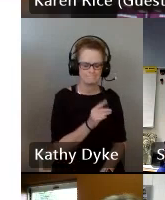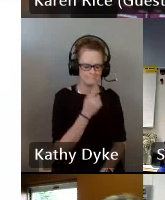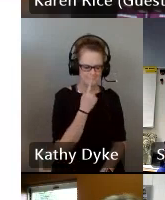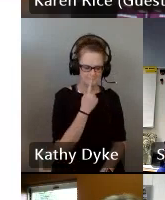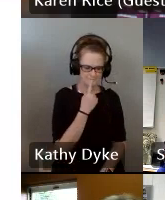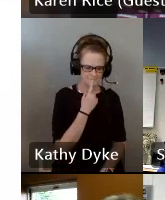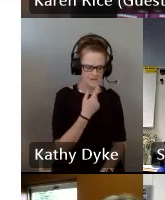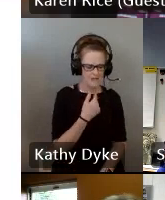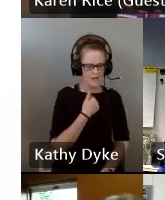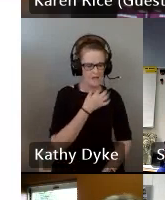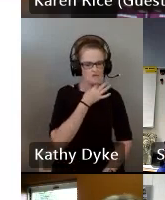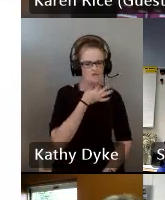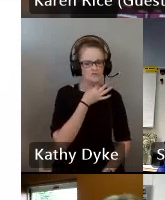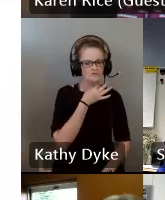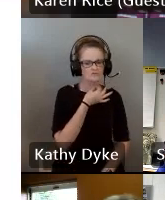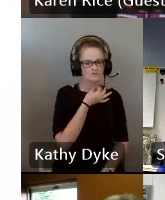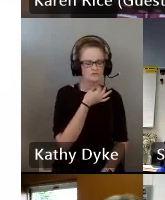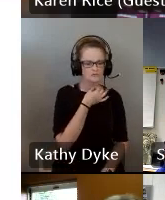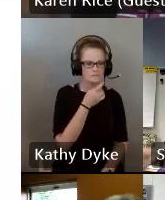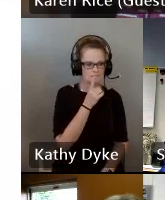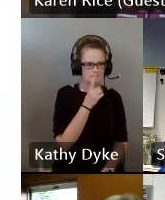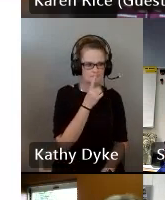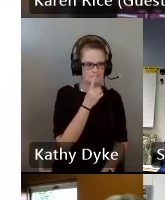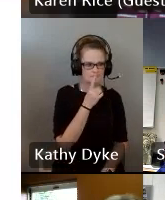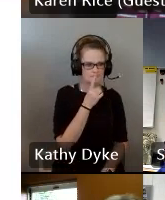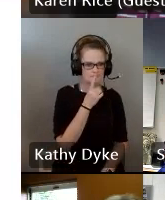I was wondering if